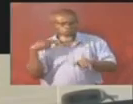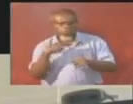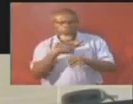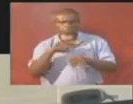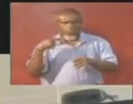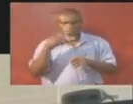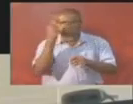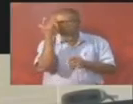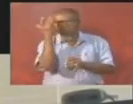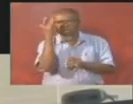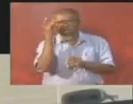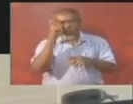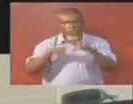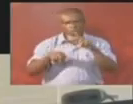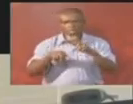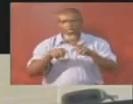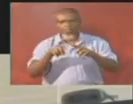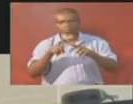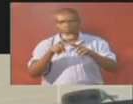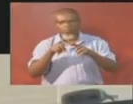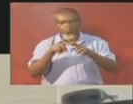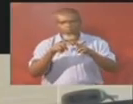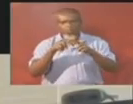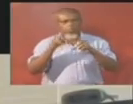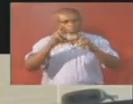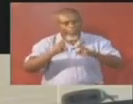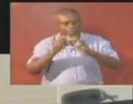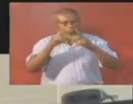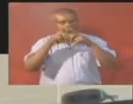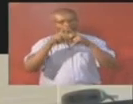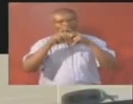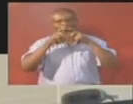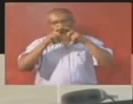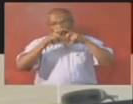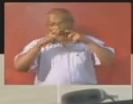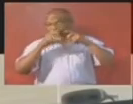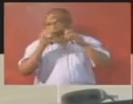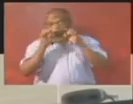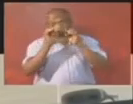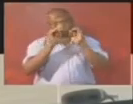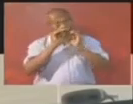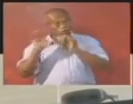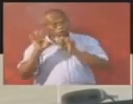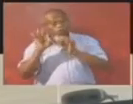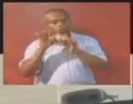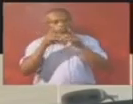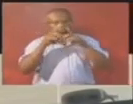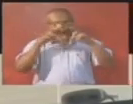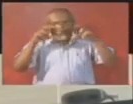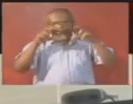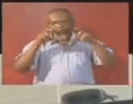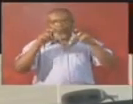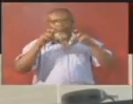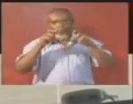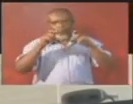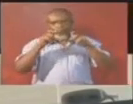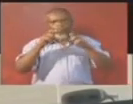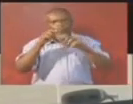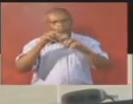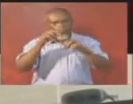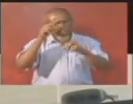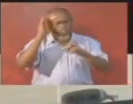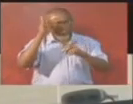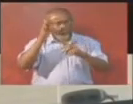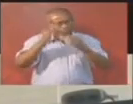be maskless during interpreting. And even being masked itself, presents a sort of unique challenge for them